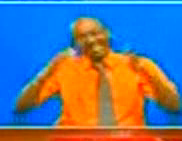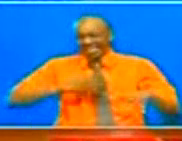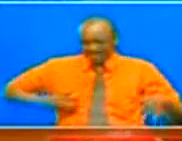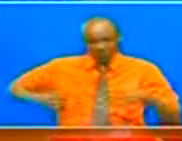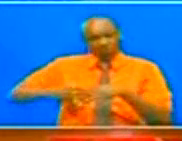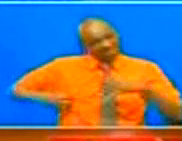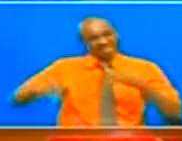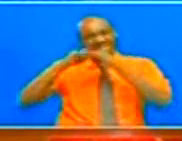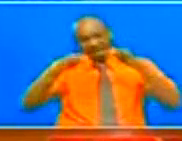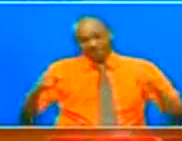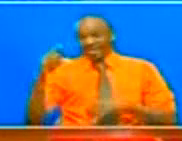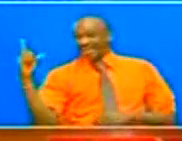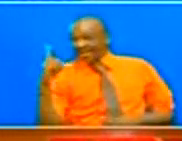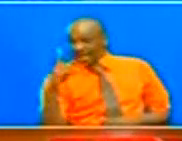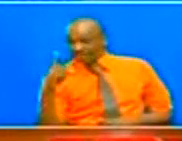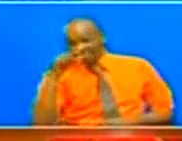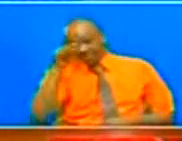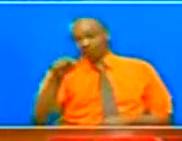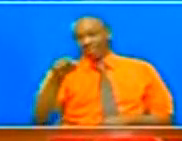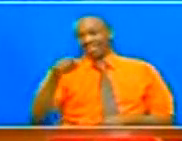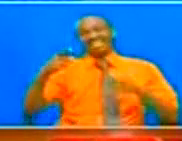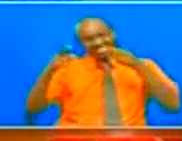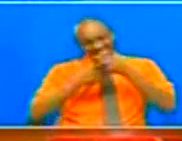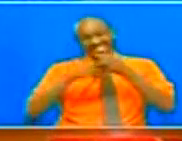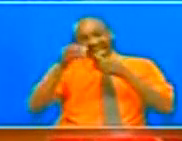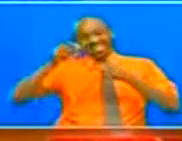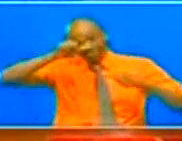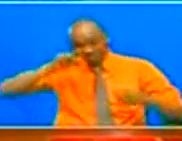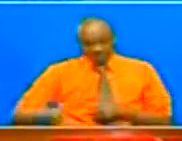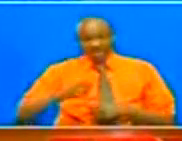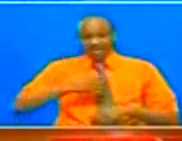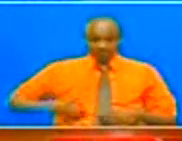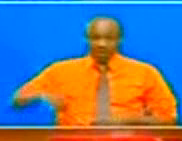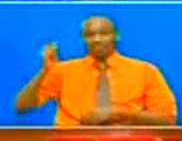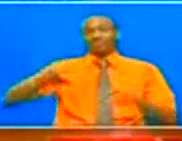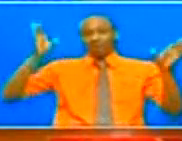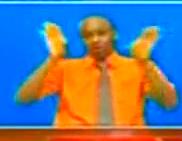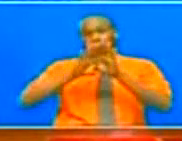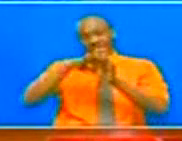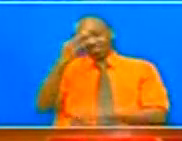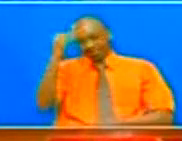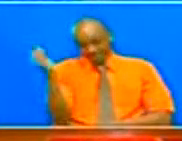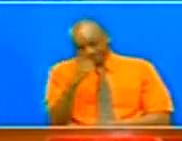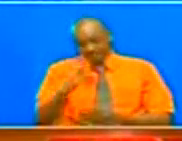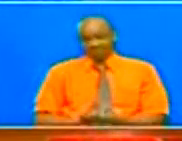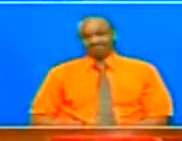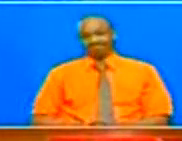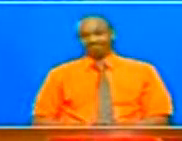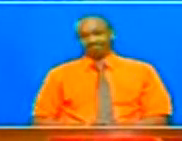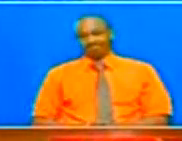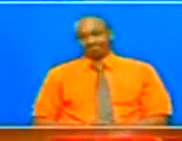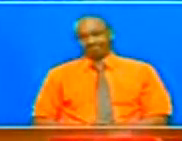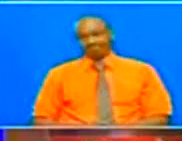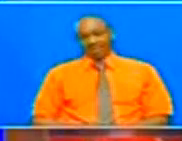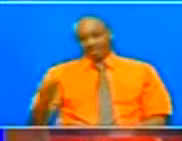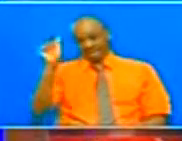camp, Dadaab, 600,000 plus refugees, will be shut down in 3 months' time.